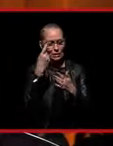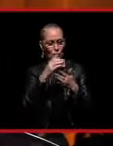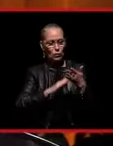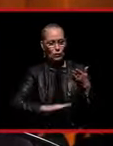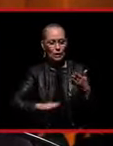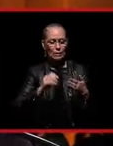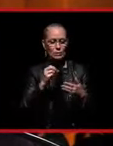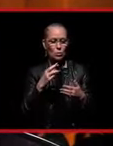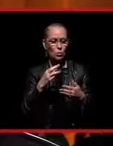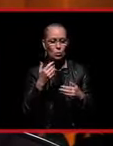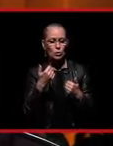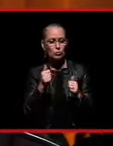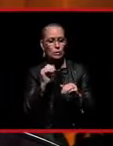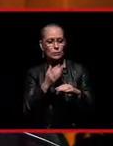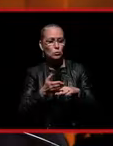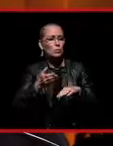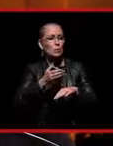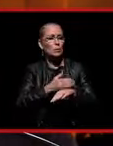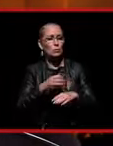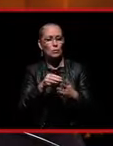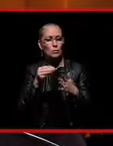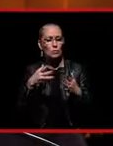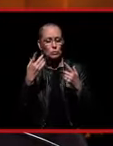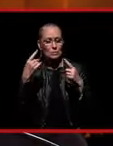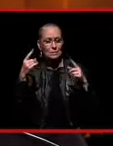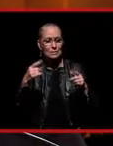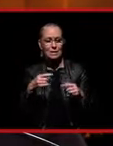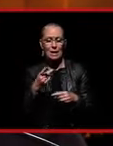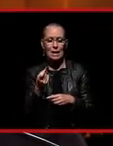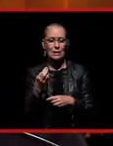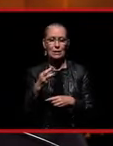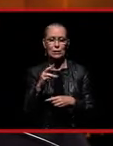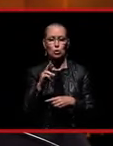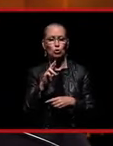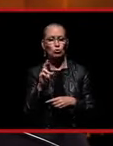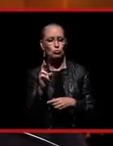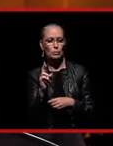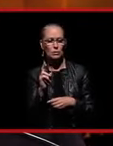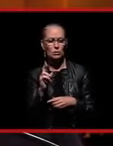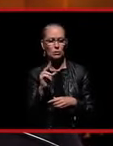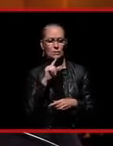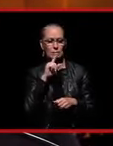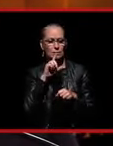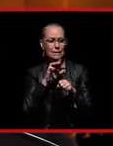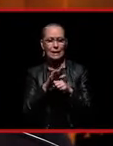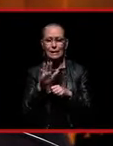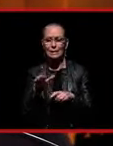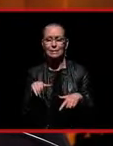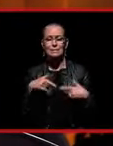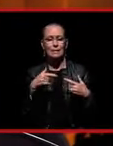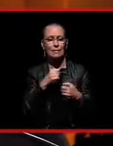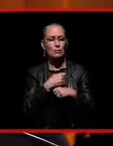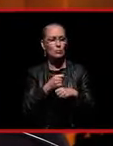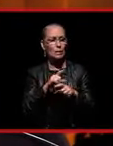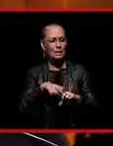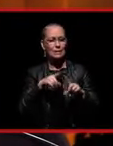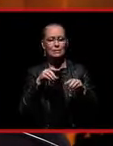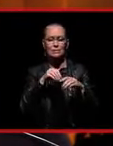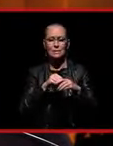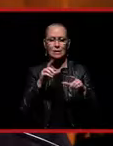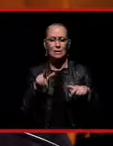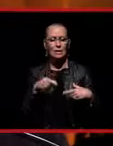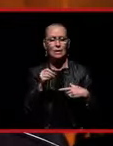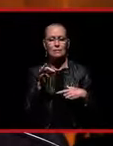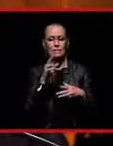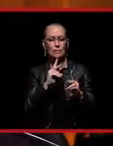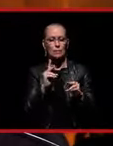to improve student success, Dr. Rubenzahl has dedicated his life to making a difference in the lives of the citizens of the